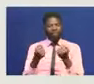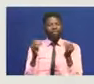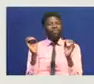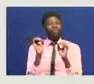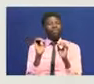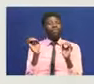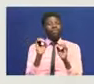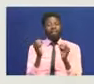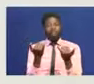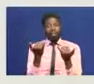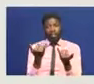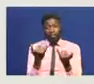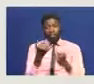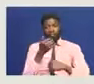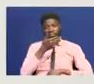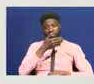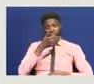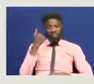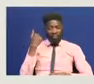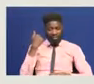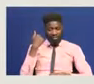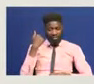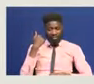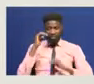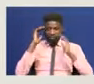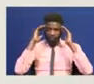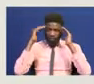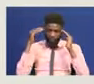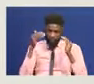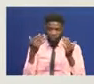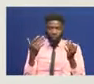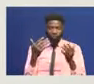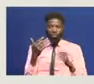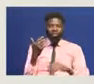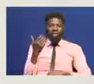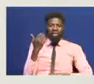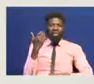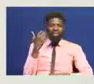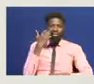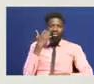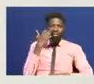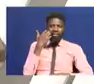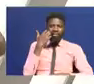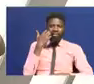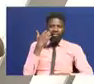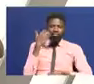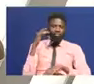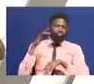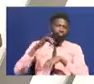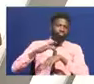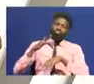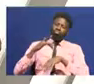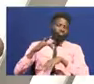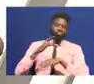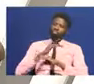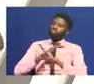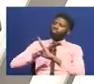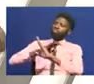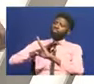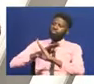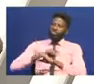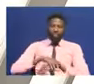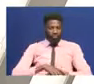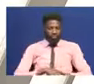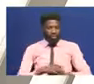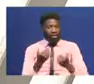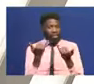there's a tendency to try and move that further down and go to preventive and promotive care. That's the reason why we've got a primary healthcare fund which has been formed to be